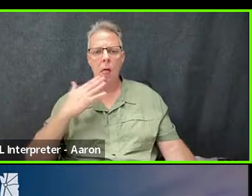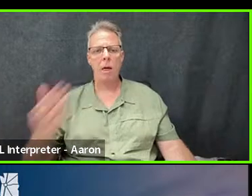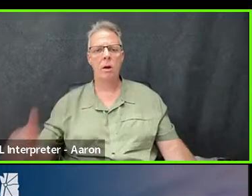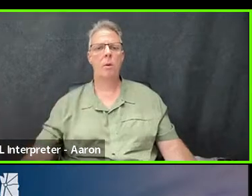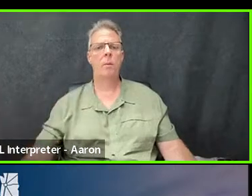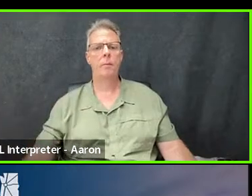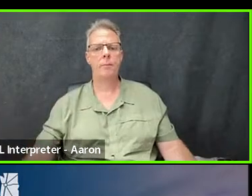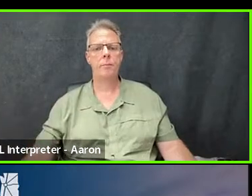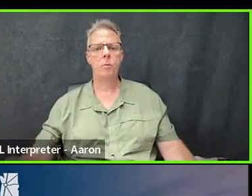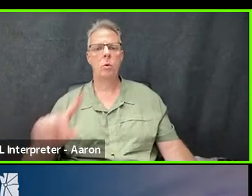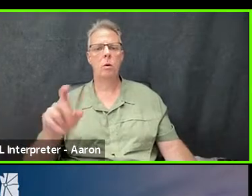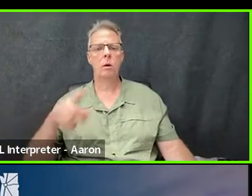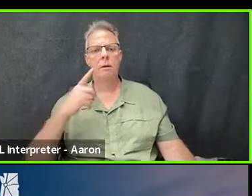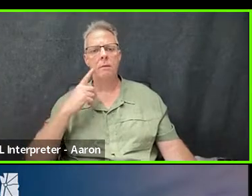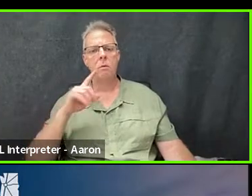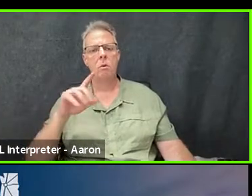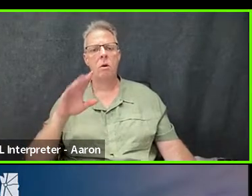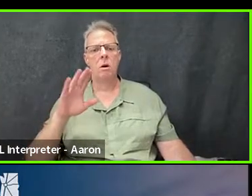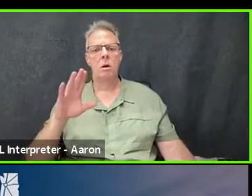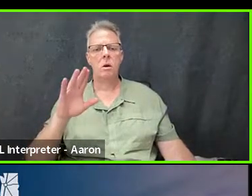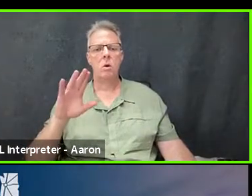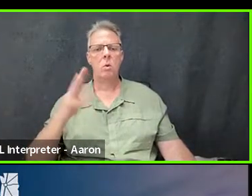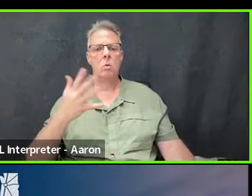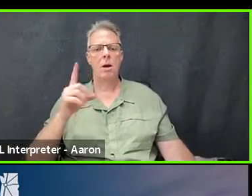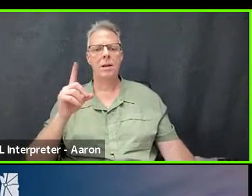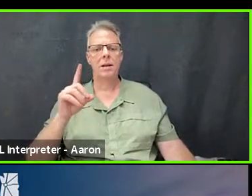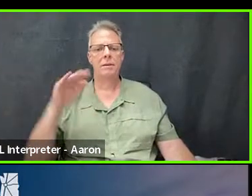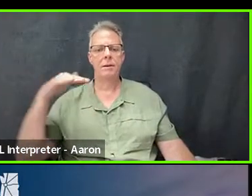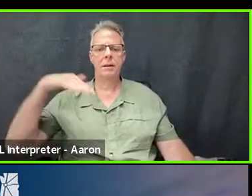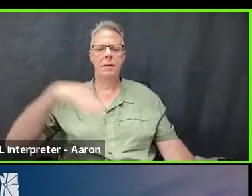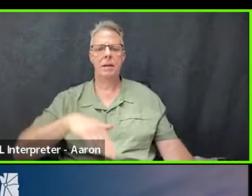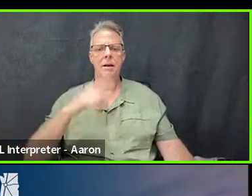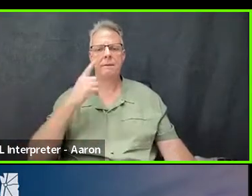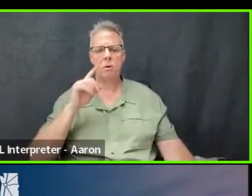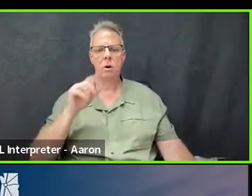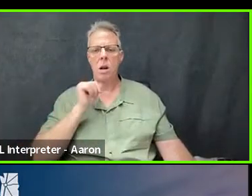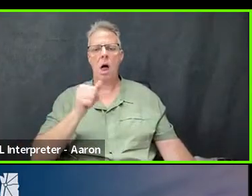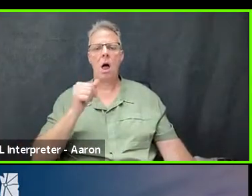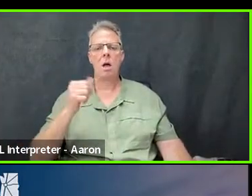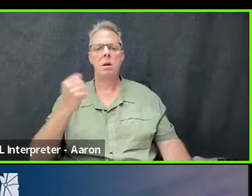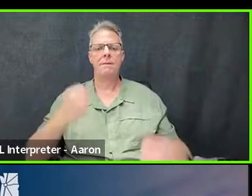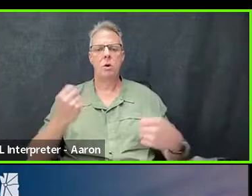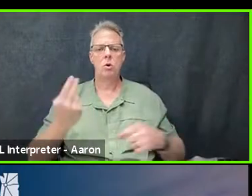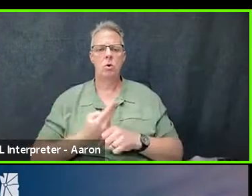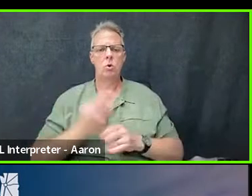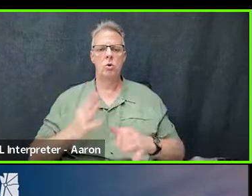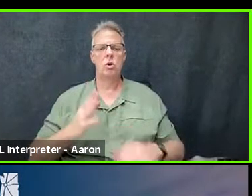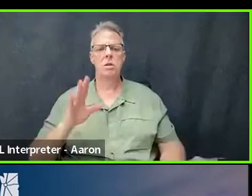Shilpa, a question about incline. What is the degree of incline for non-vehicle users?